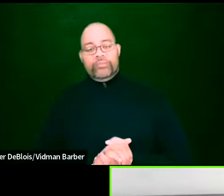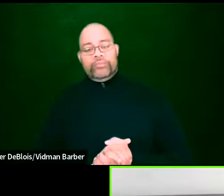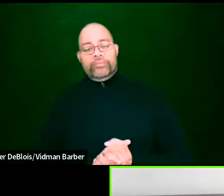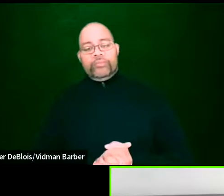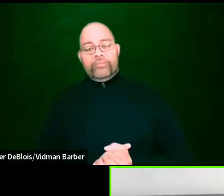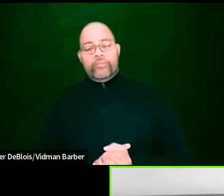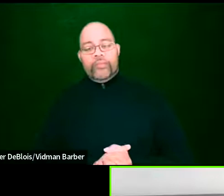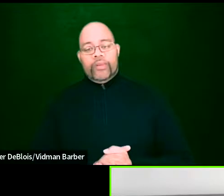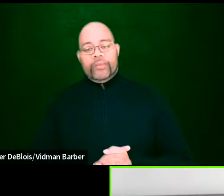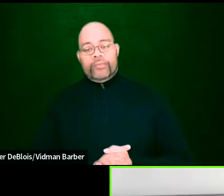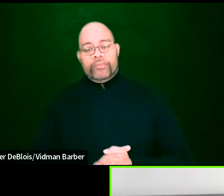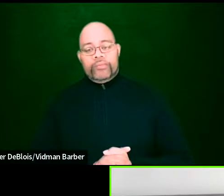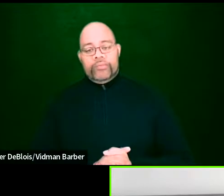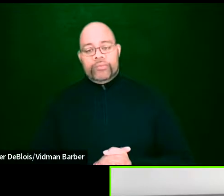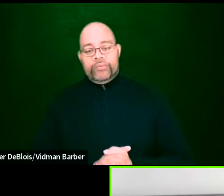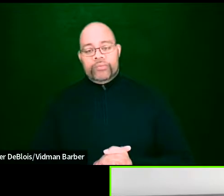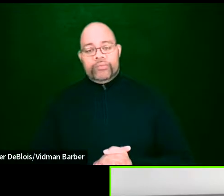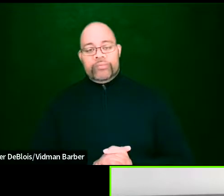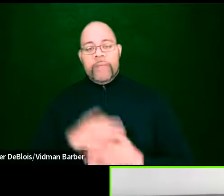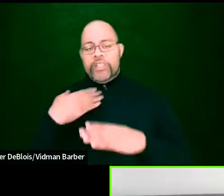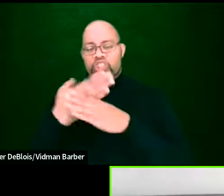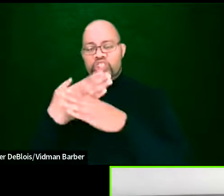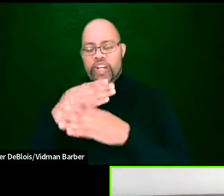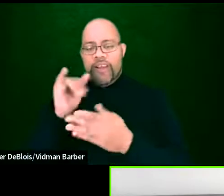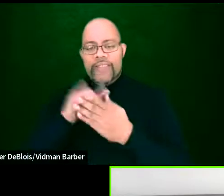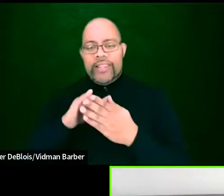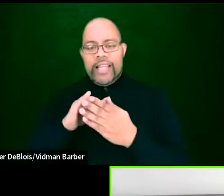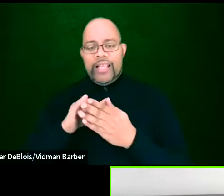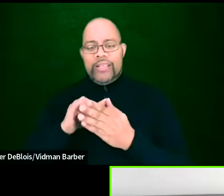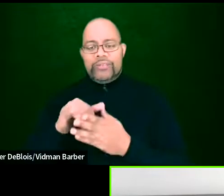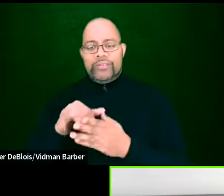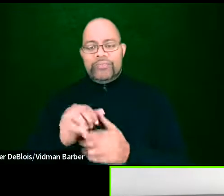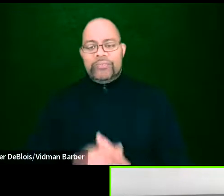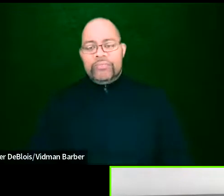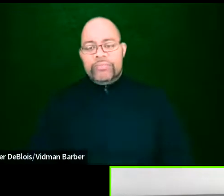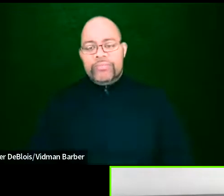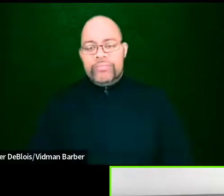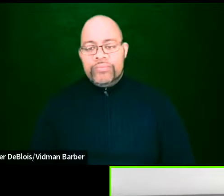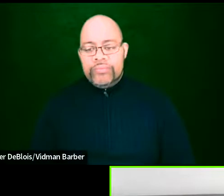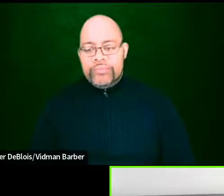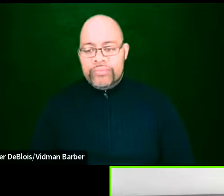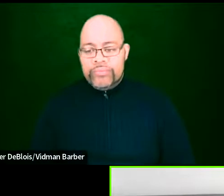Let me actually share this one. I'm gonna